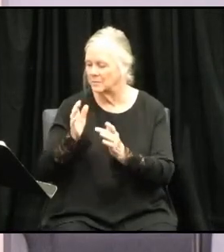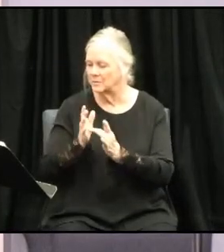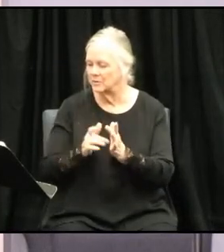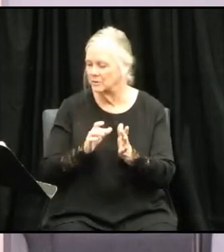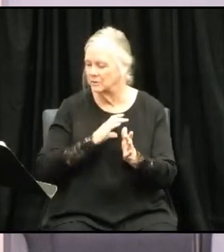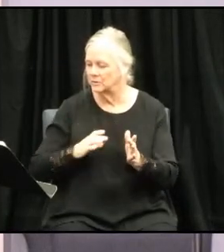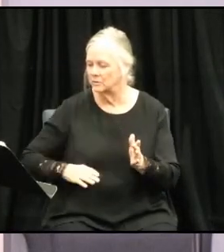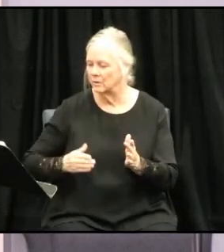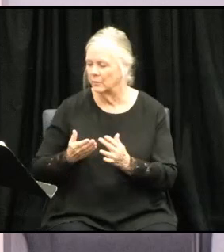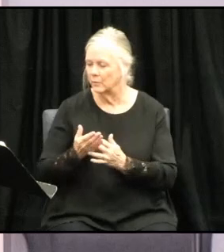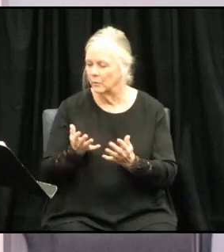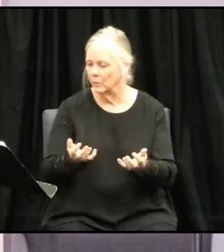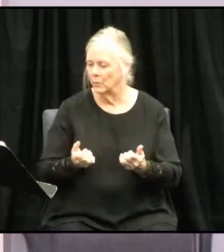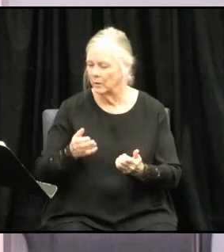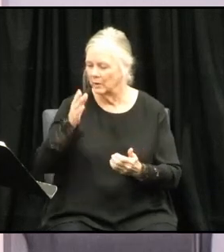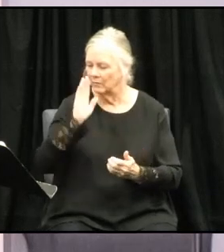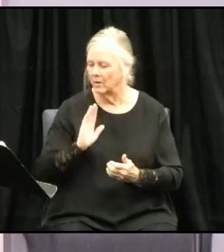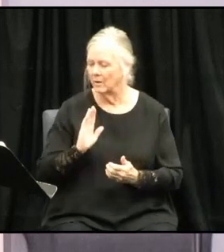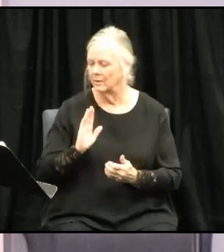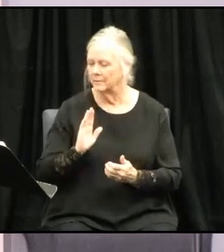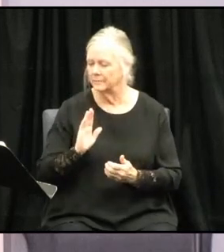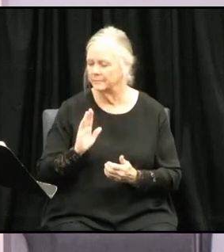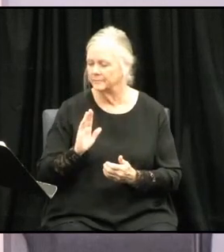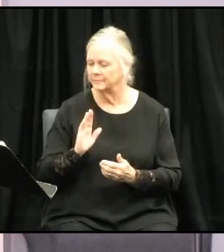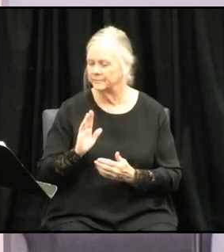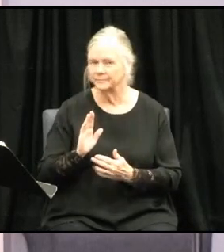Christ through the will of God.